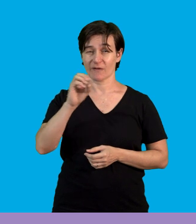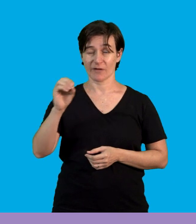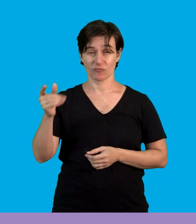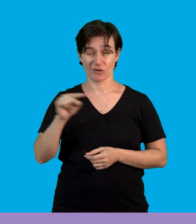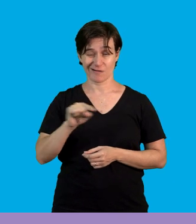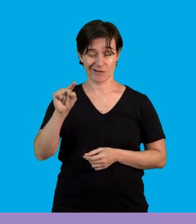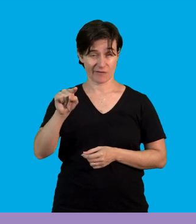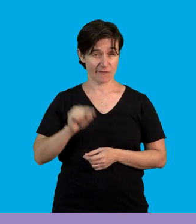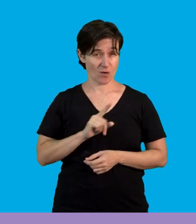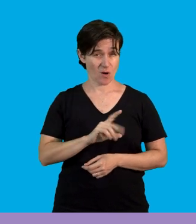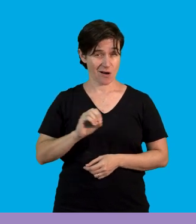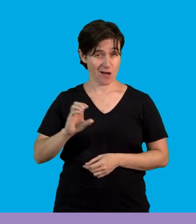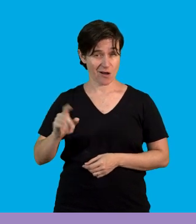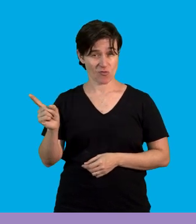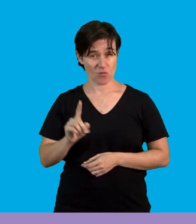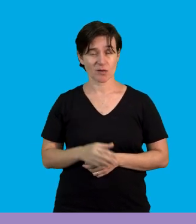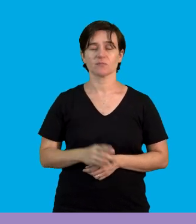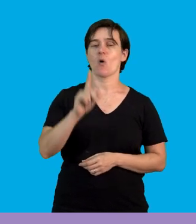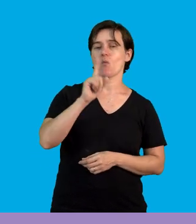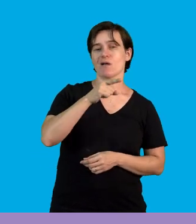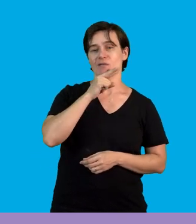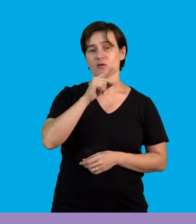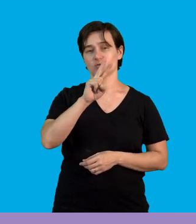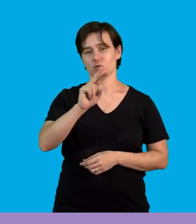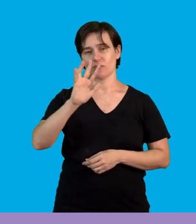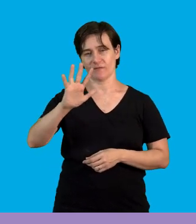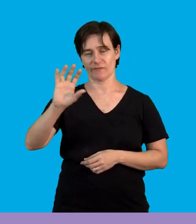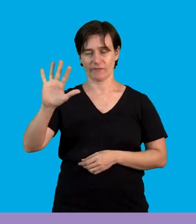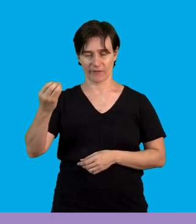125,000 divided by 100 then becomes